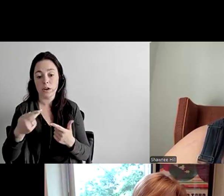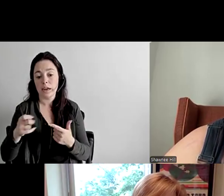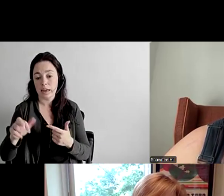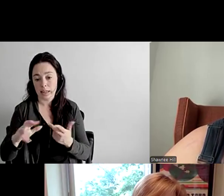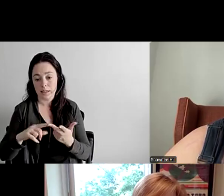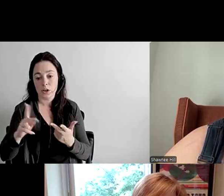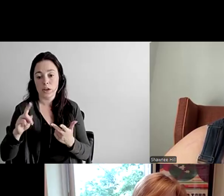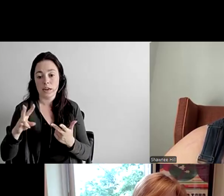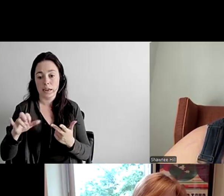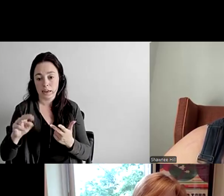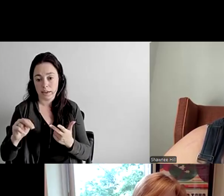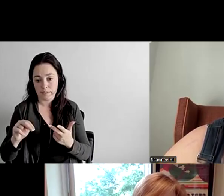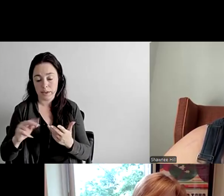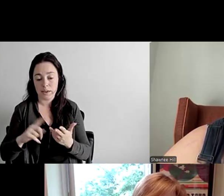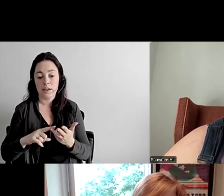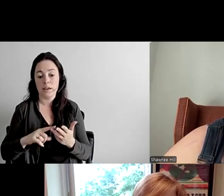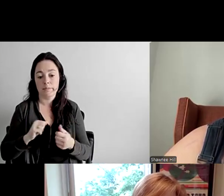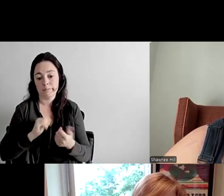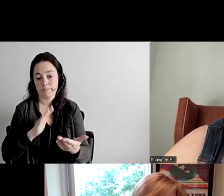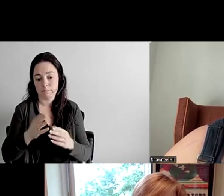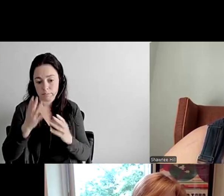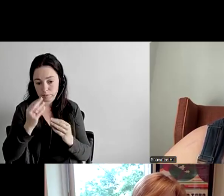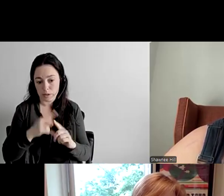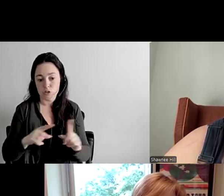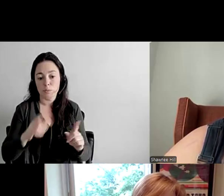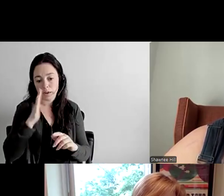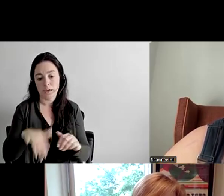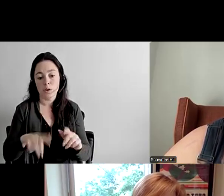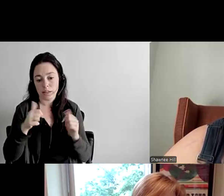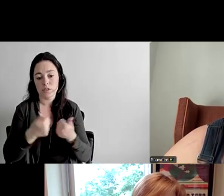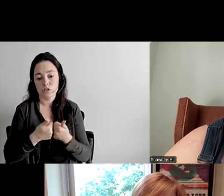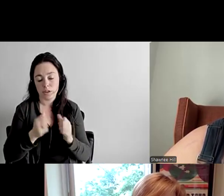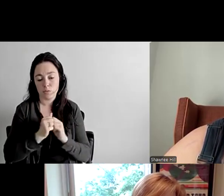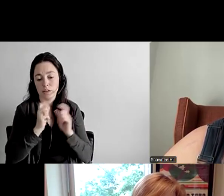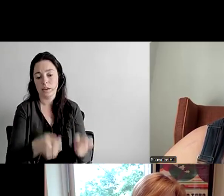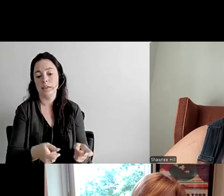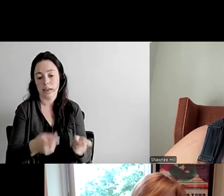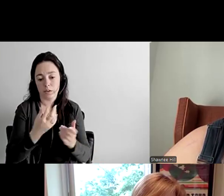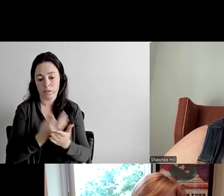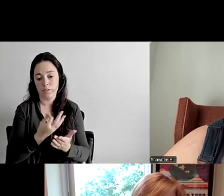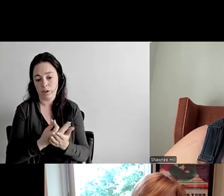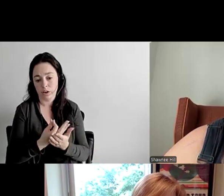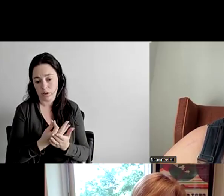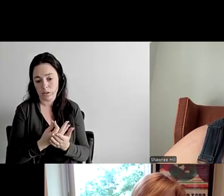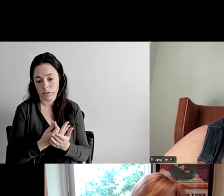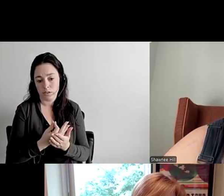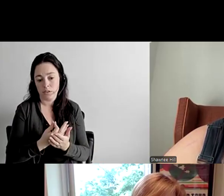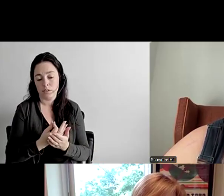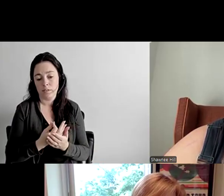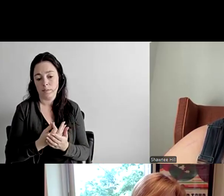that information back. But I think the challenge is that with an endowed fund, the amount